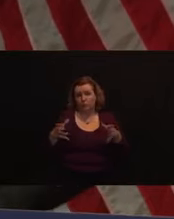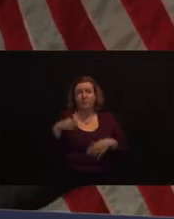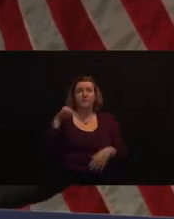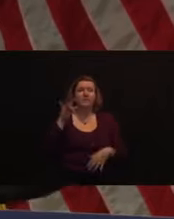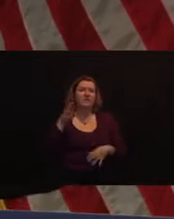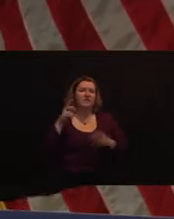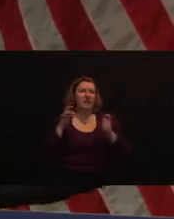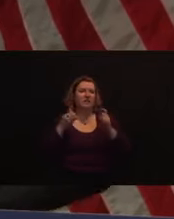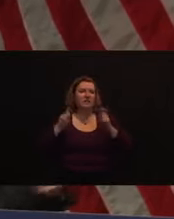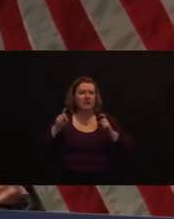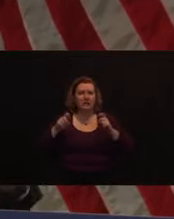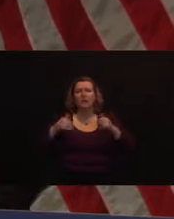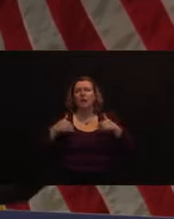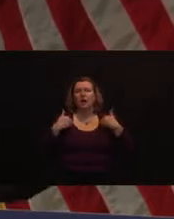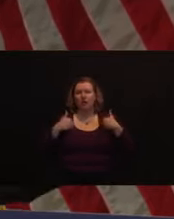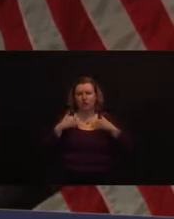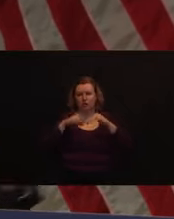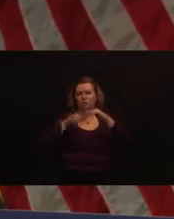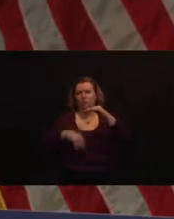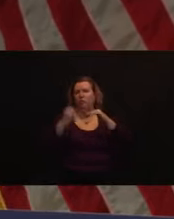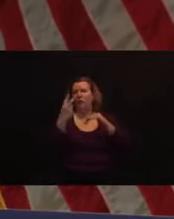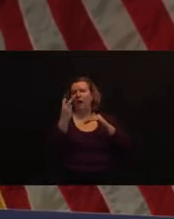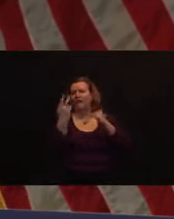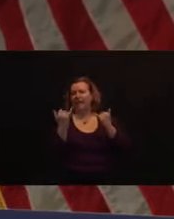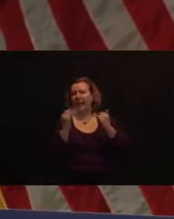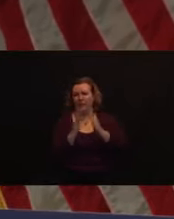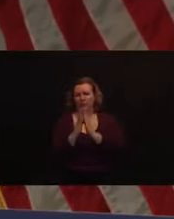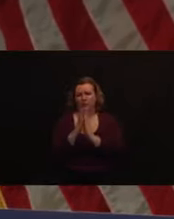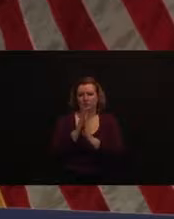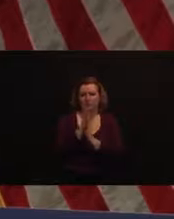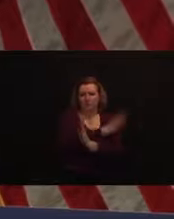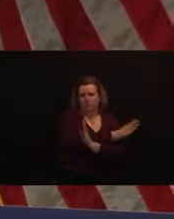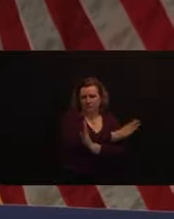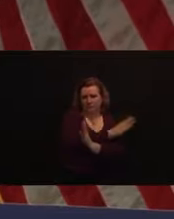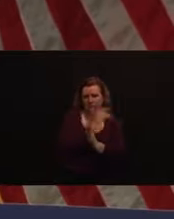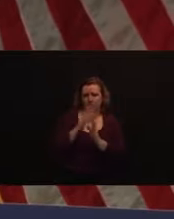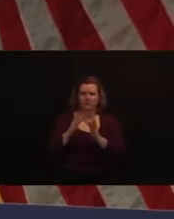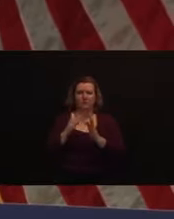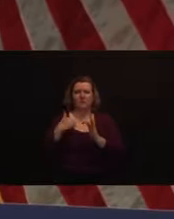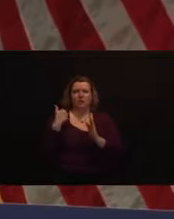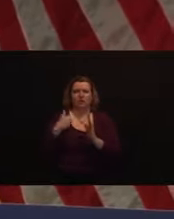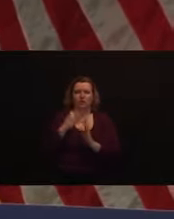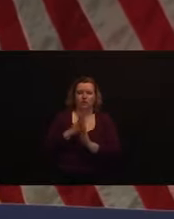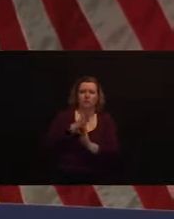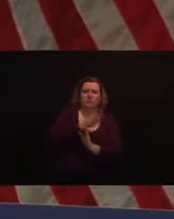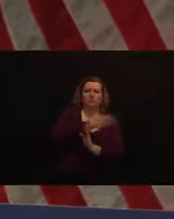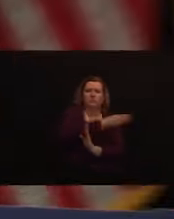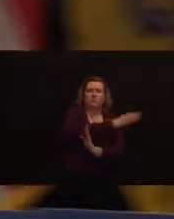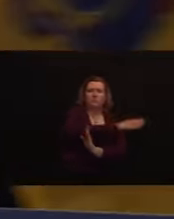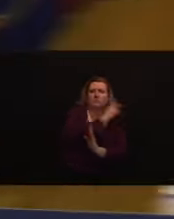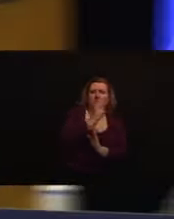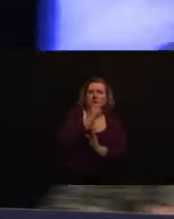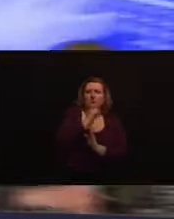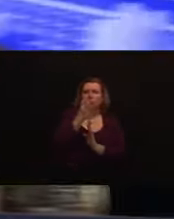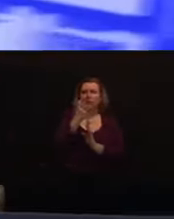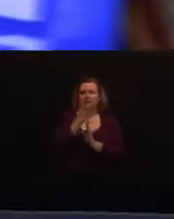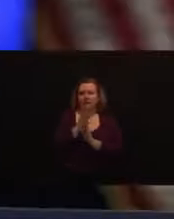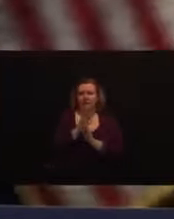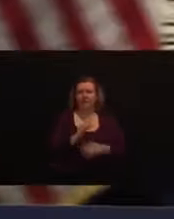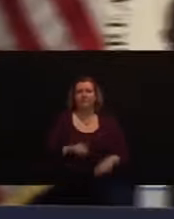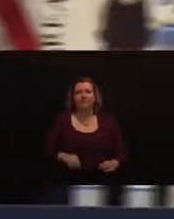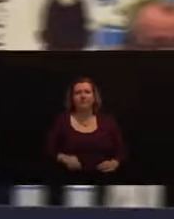as well in a sequential approach. And so we're looking forward to that data as well. Eddie, thank you. This is not to say